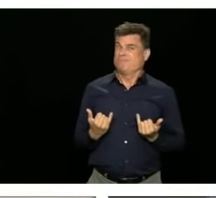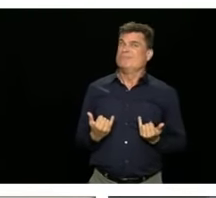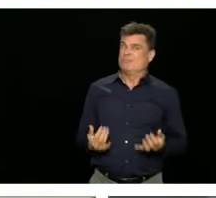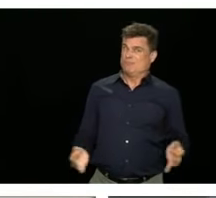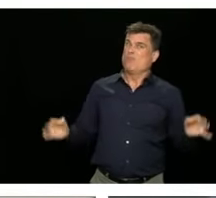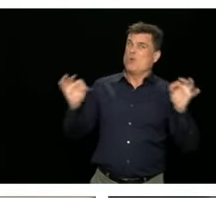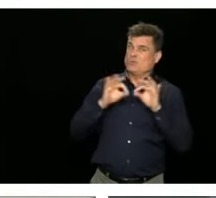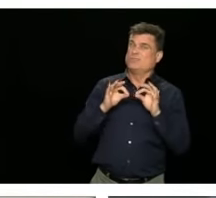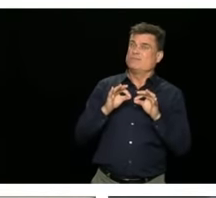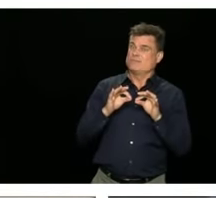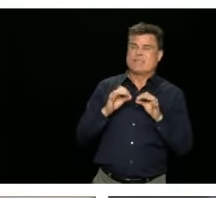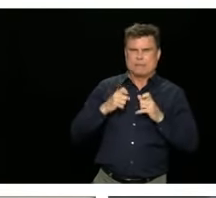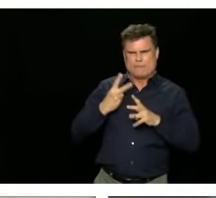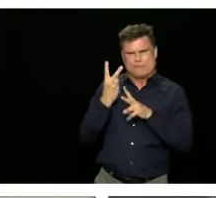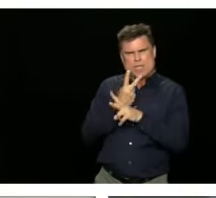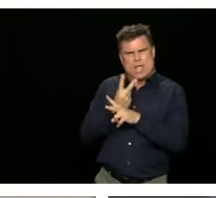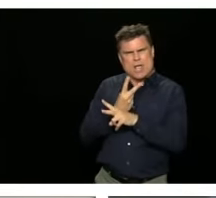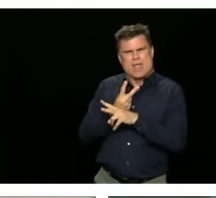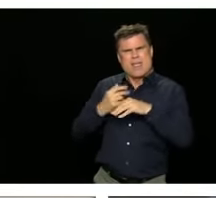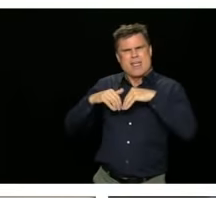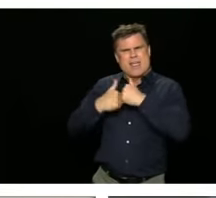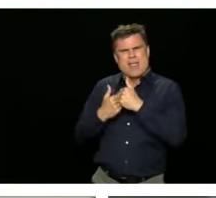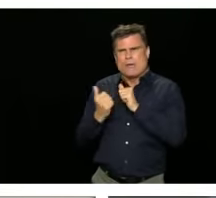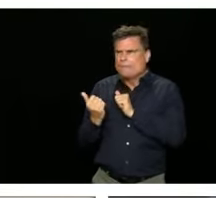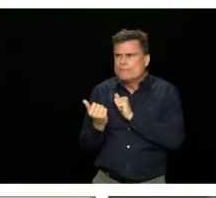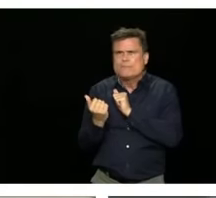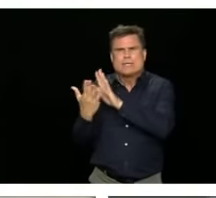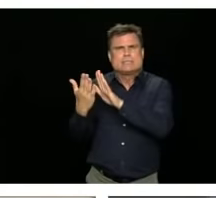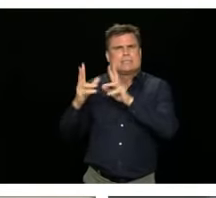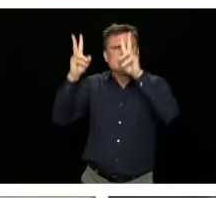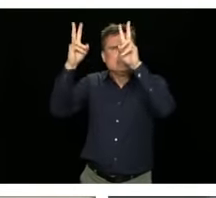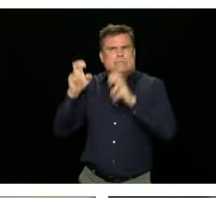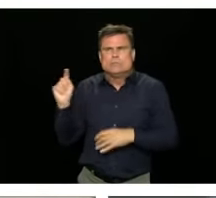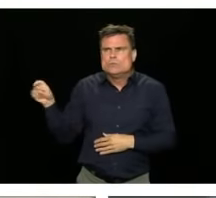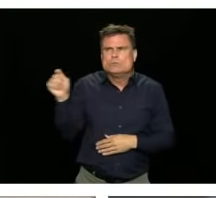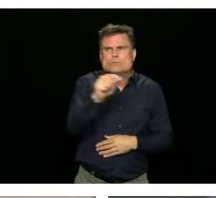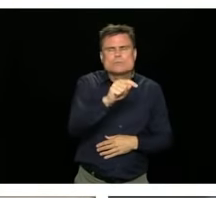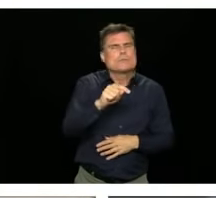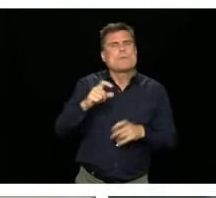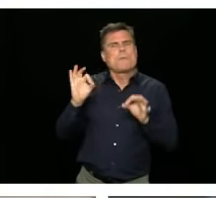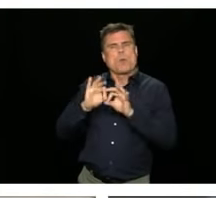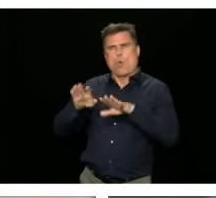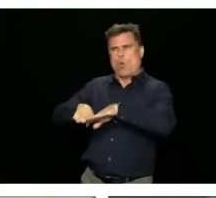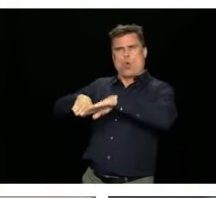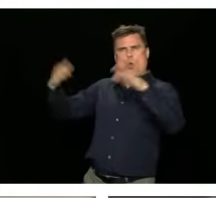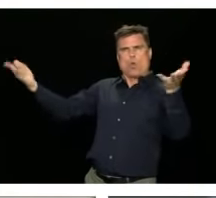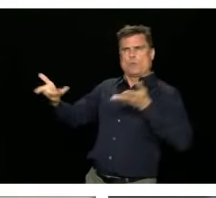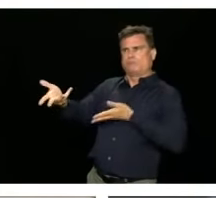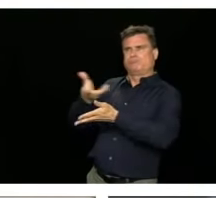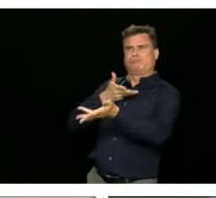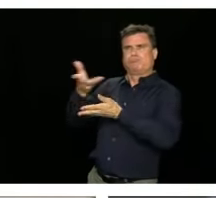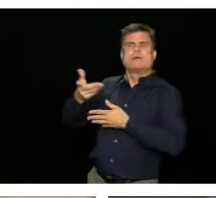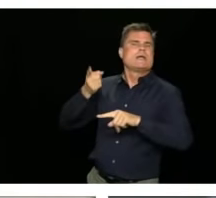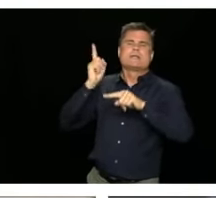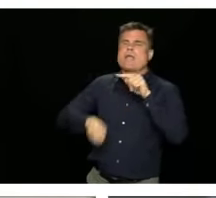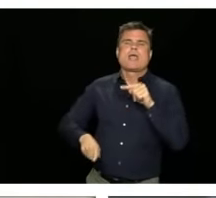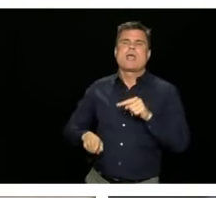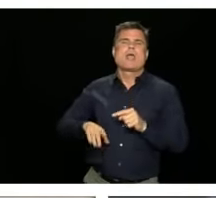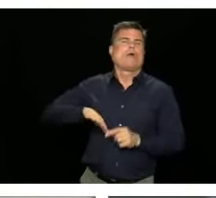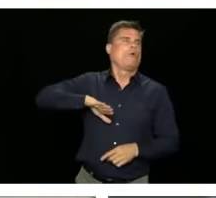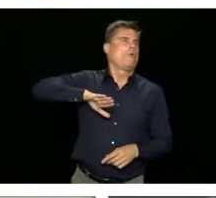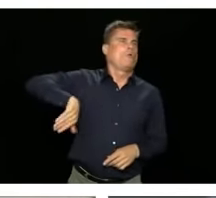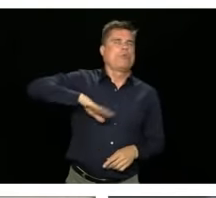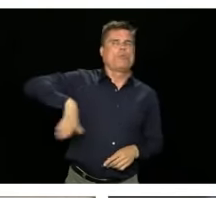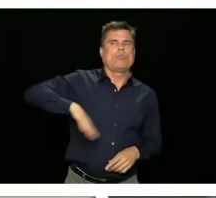these issues. And we can't avoid these tough questions. We have to have them because it's the only way we're going to be able to address it. Thank you. Thank